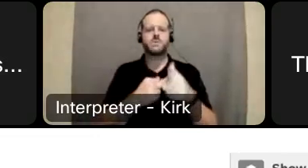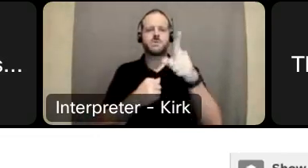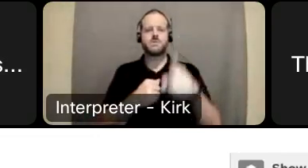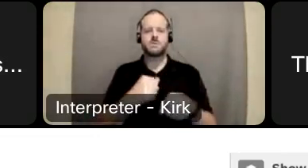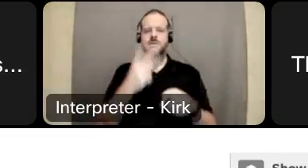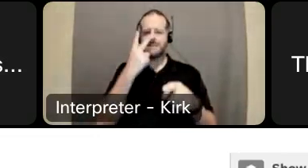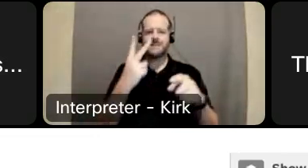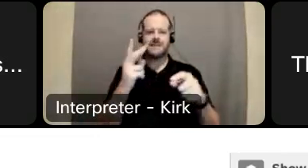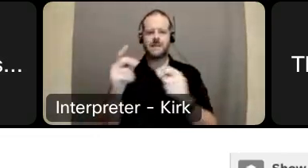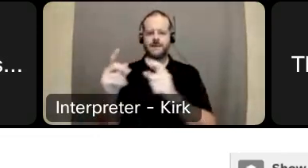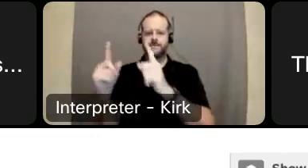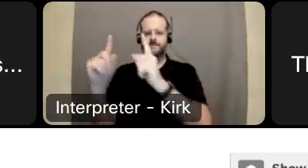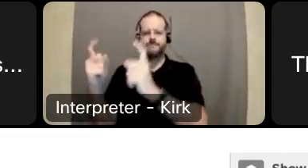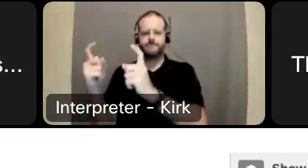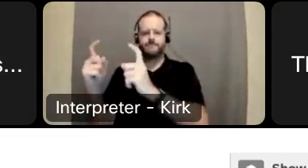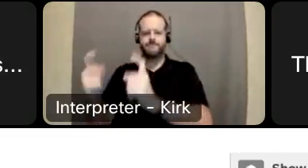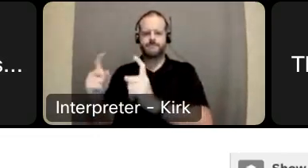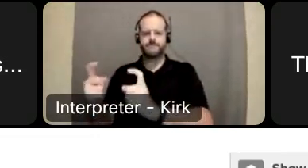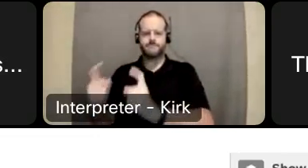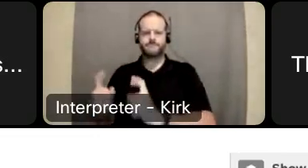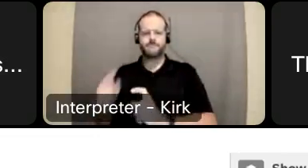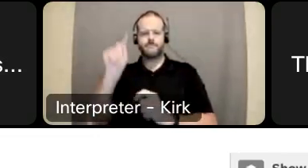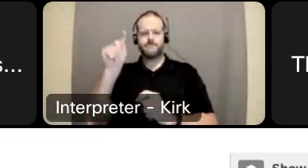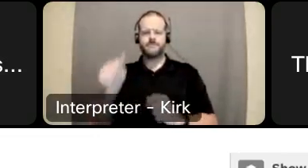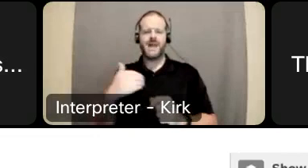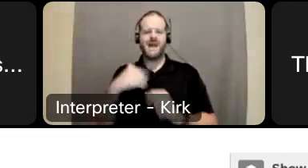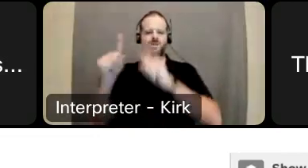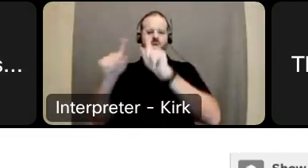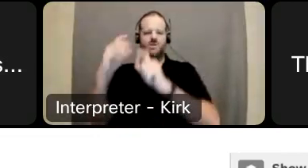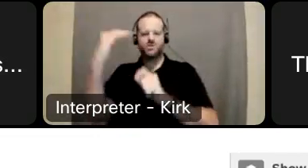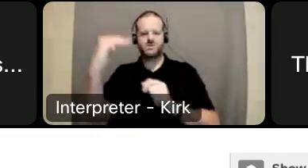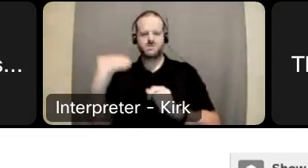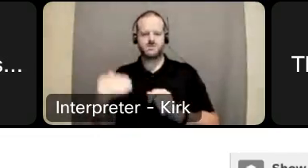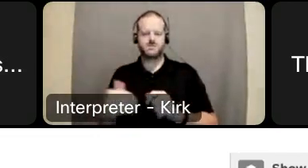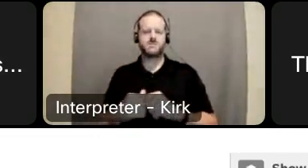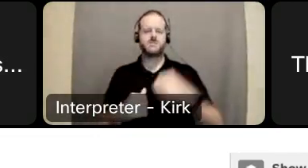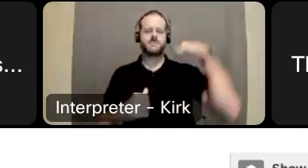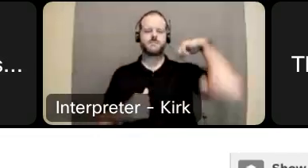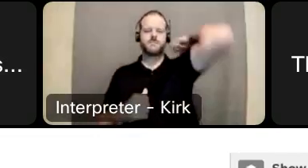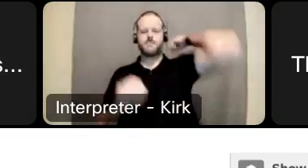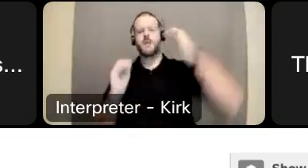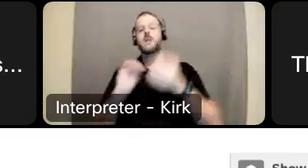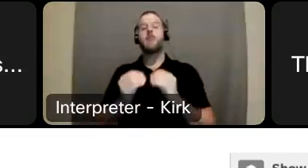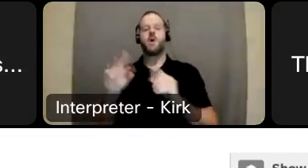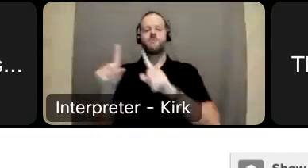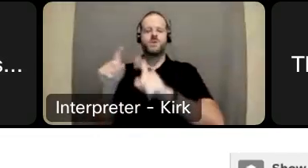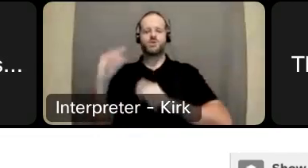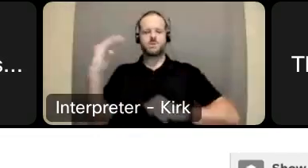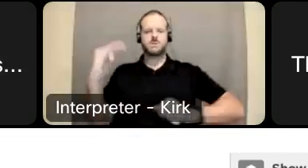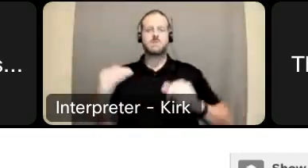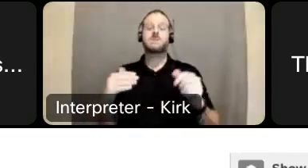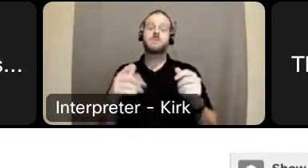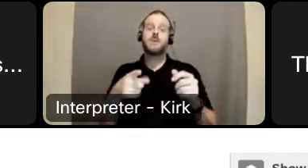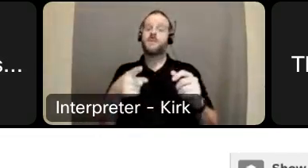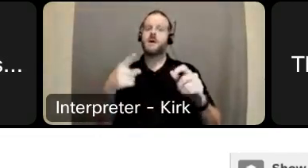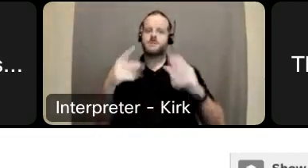these sections that there are, this is a robust survey or data collection. There are a lot of questions